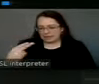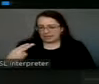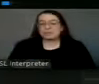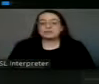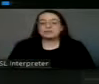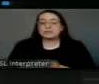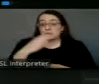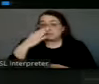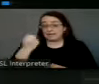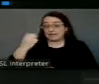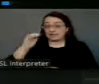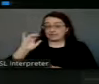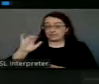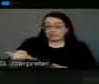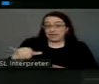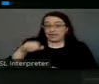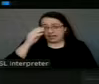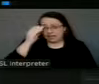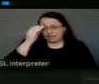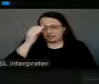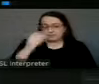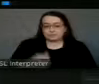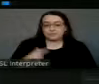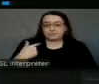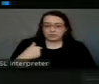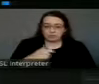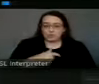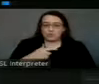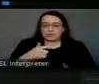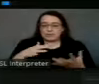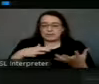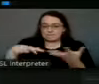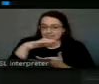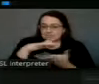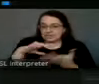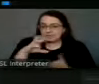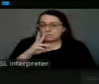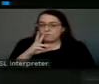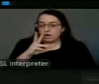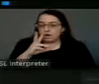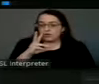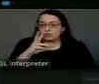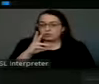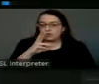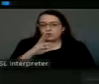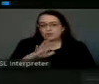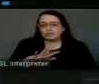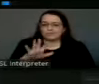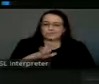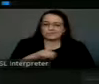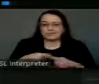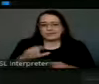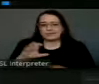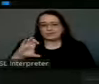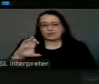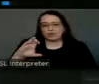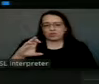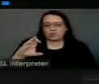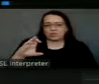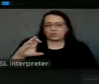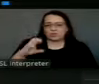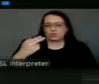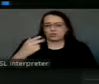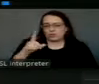Because of that, we blend our water. We blend about, well, it just depends on the chloride content in the lake.